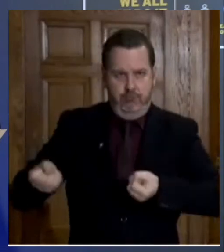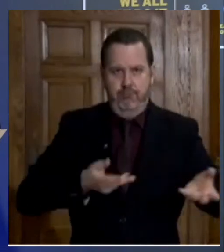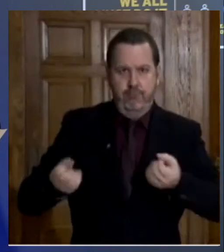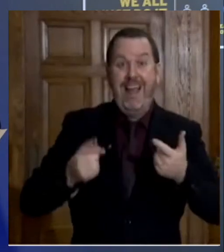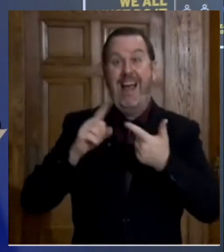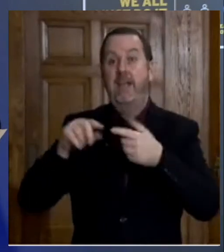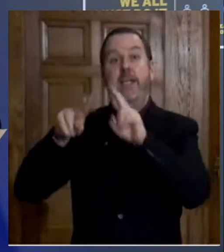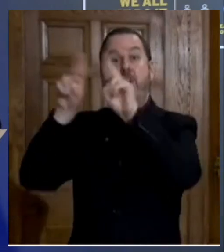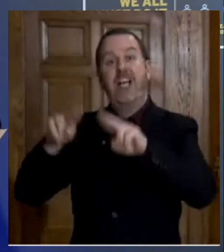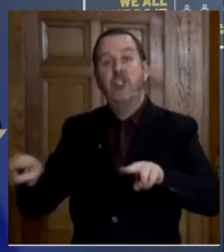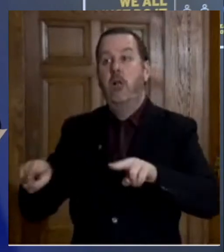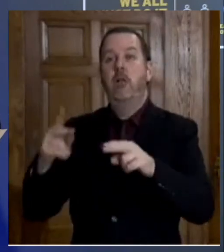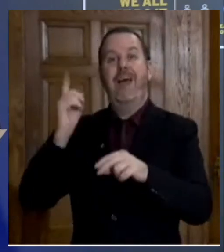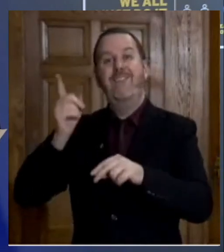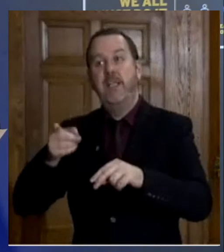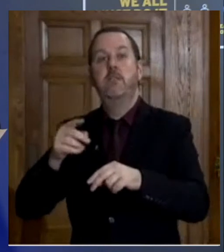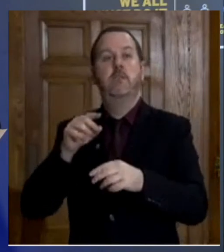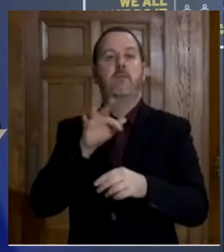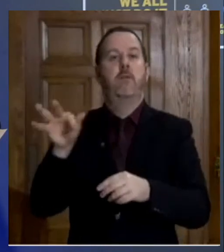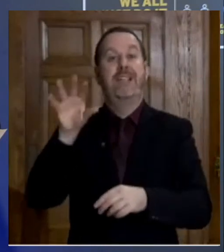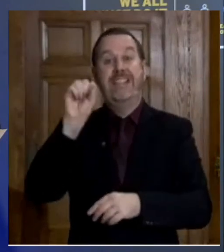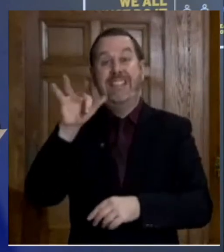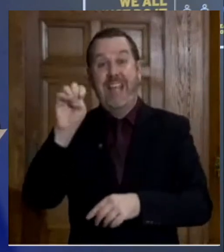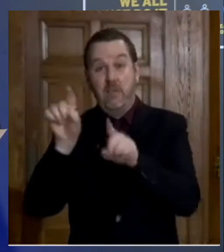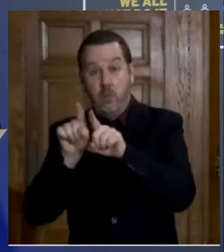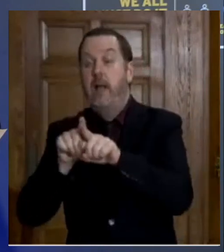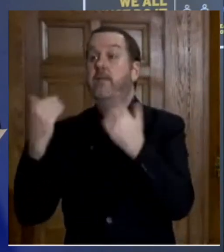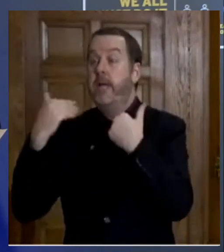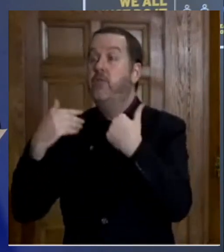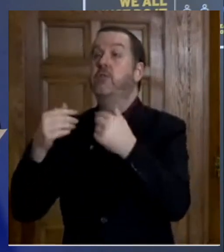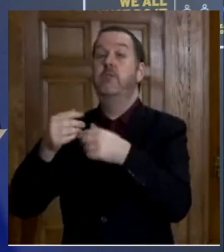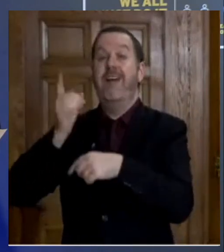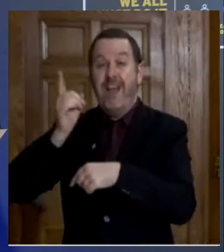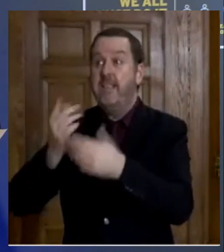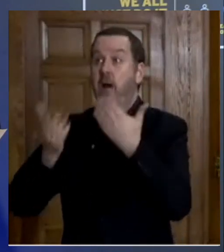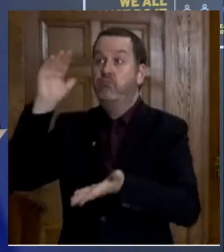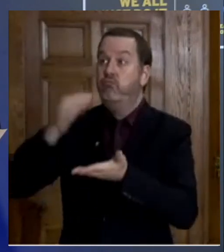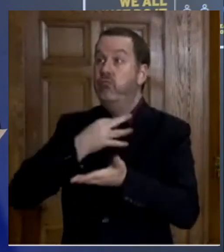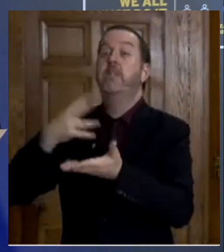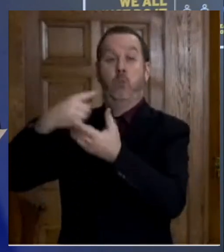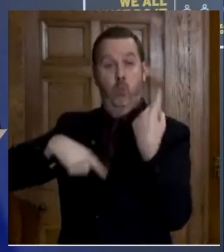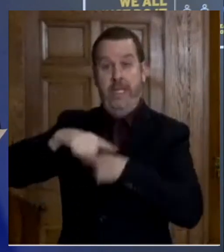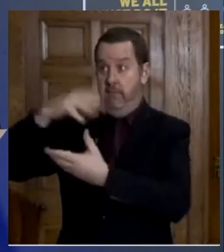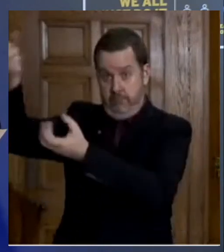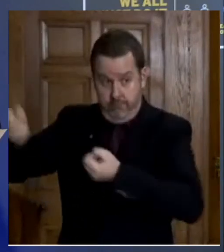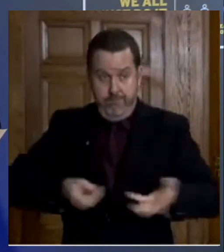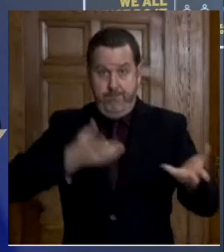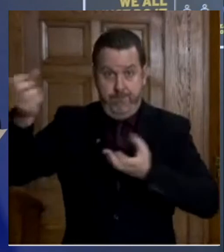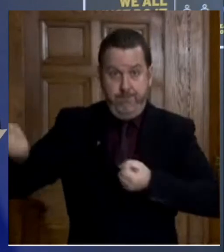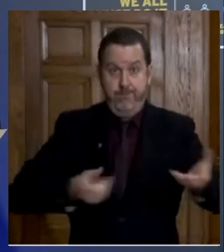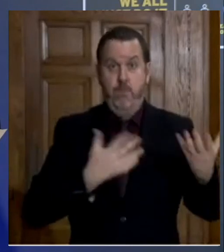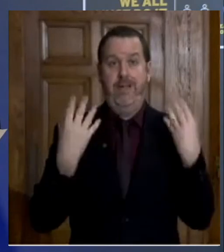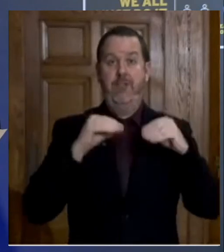comes forward from SAGE as to how we can reduce the risk in our schools, because I think we've been very clear there